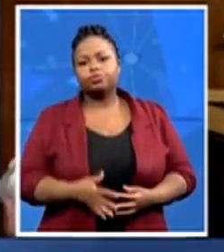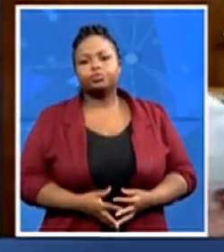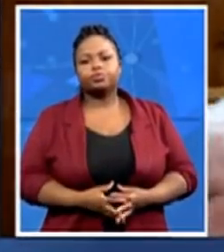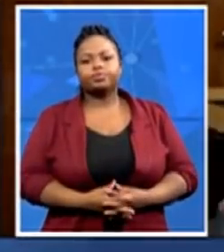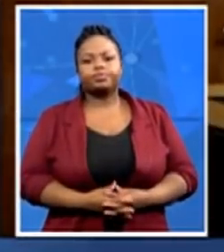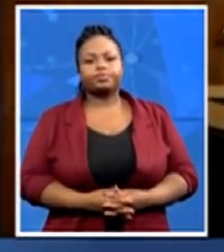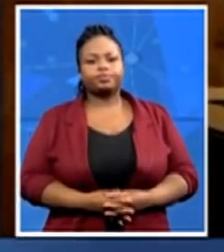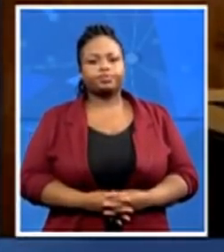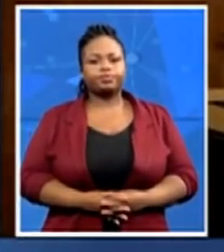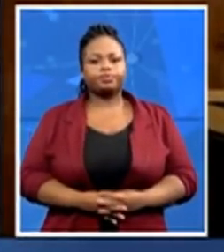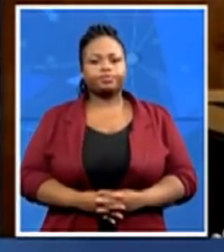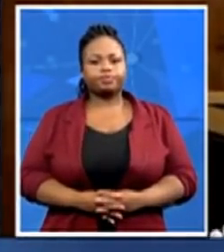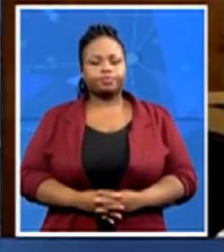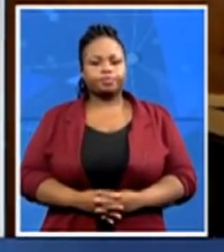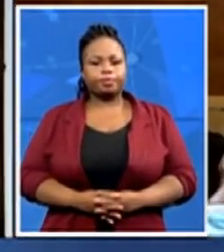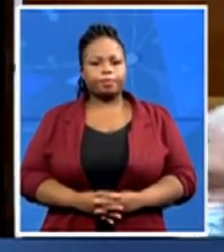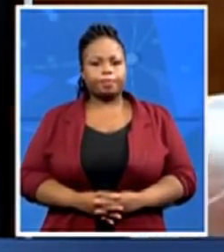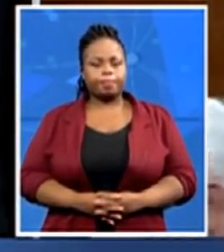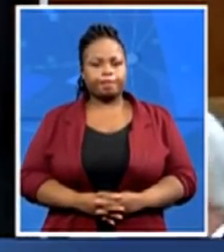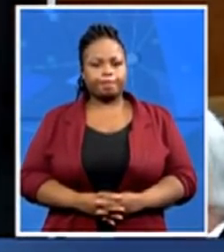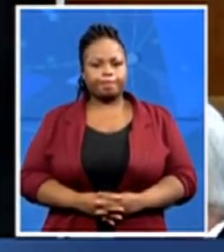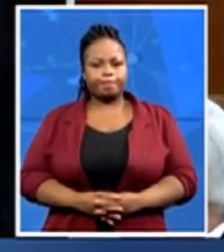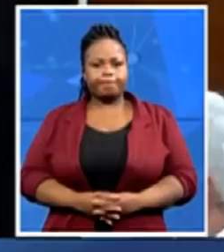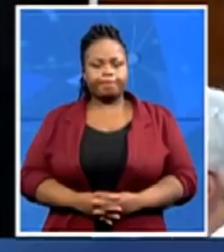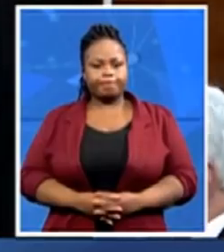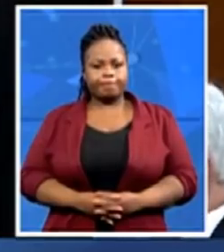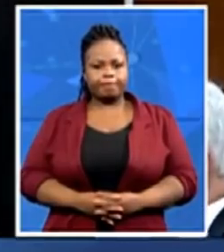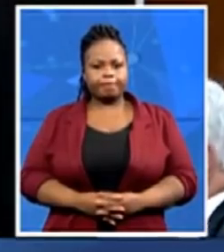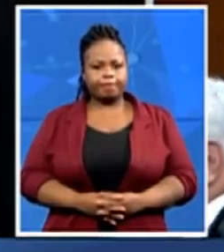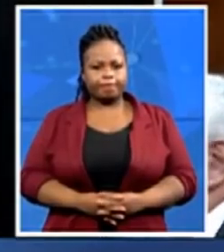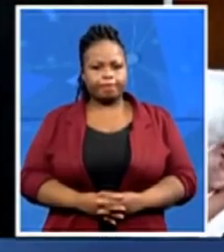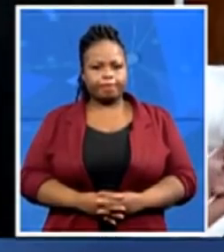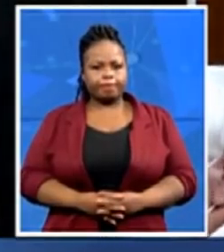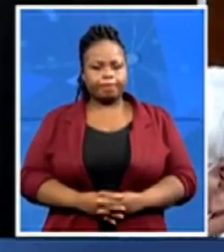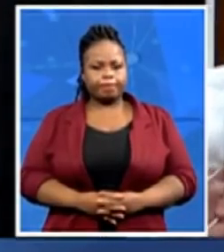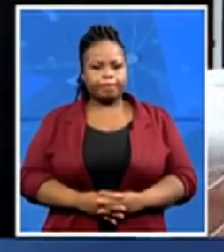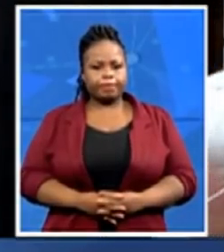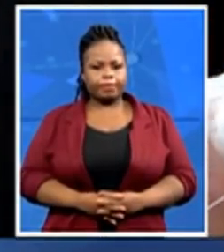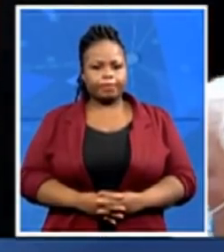Thank you, Mr. Colley. As the court pleases, Your Worship,